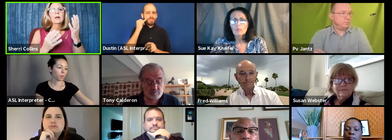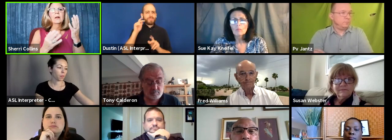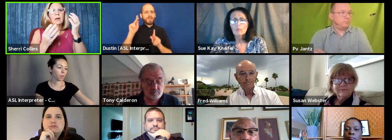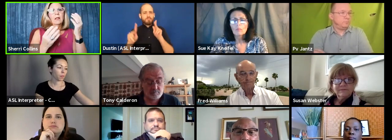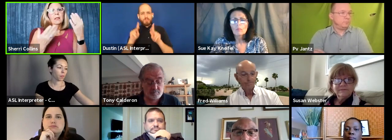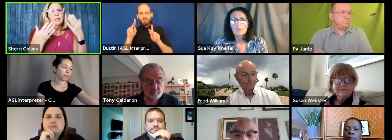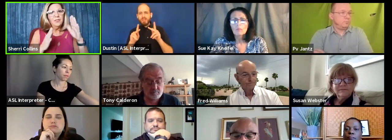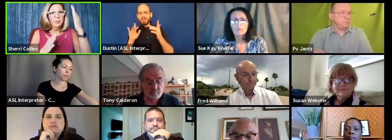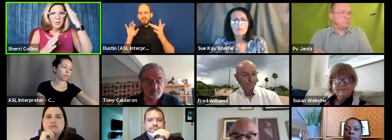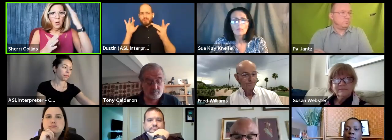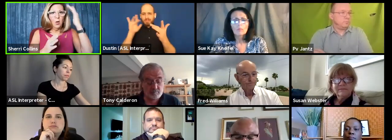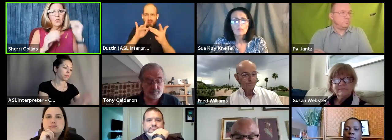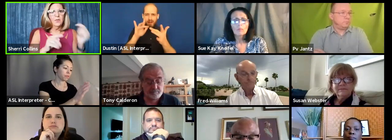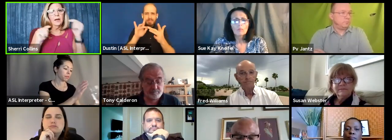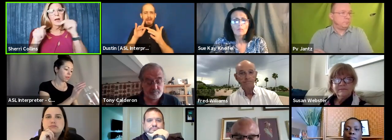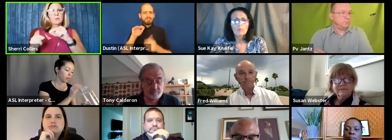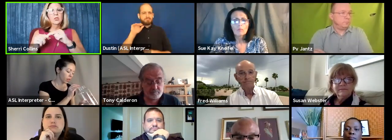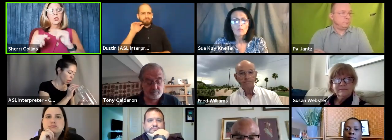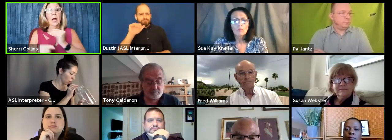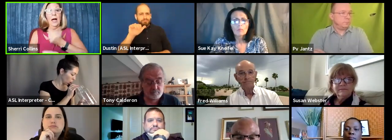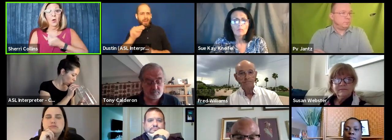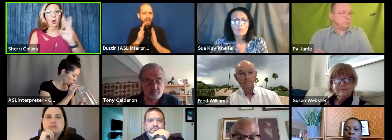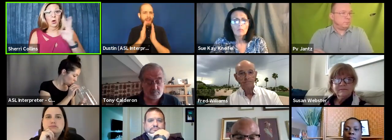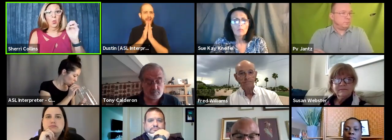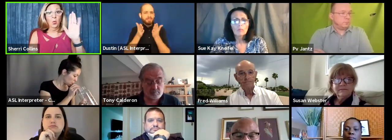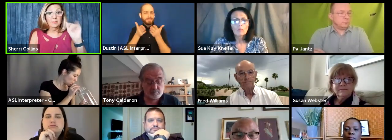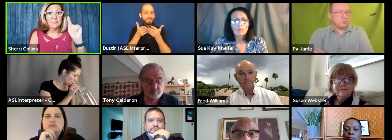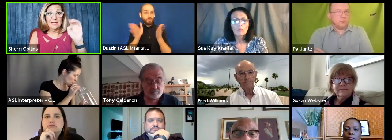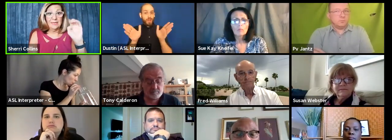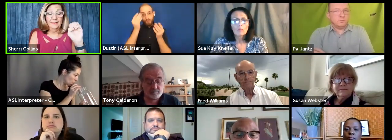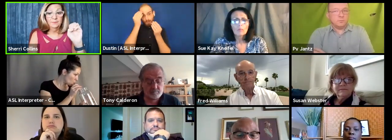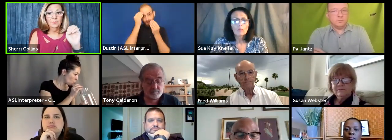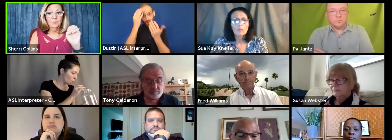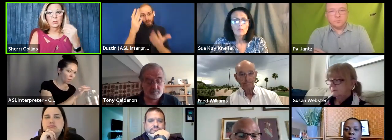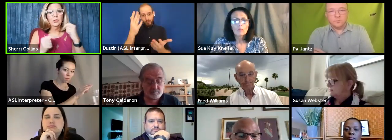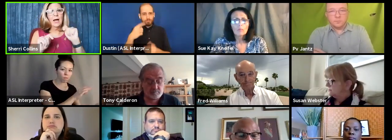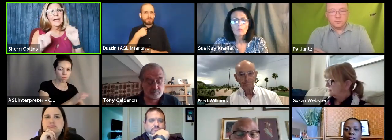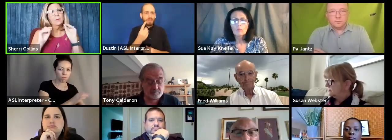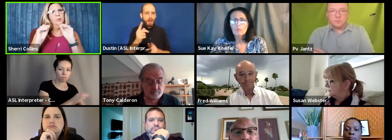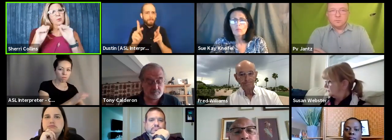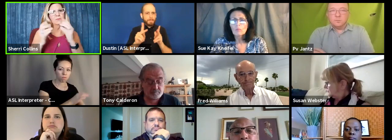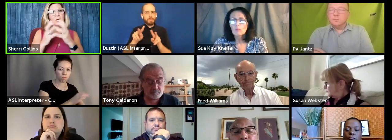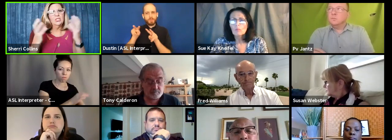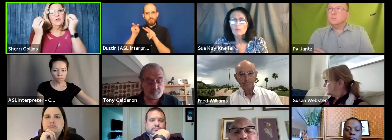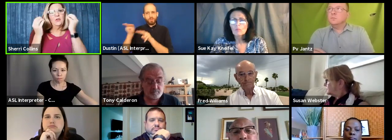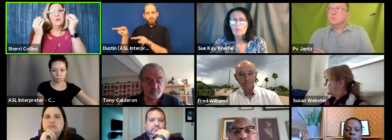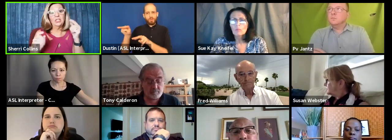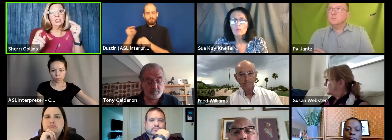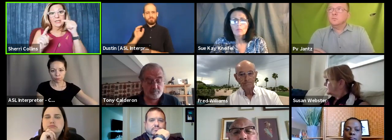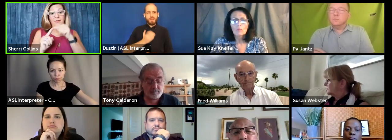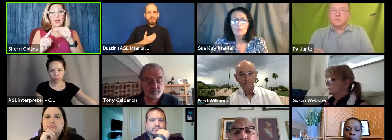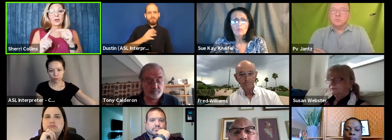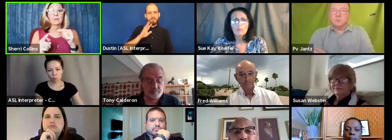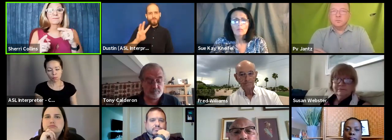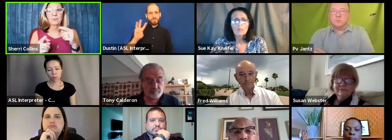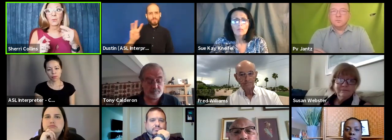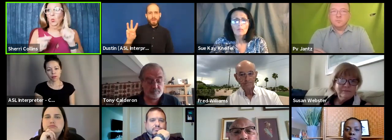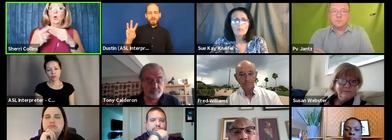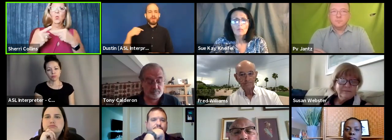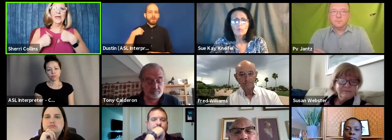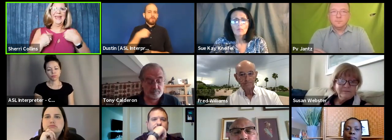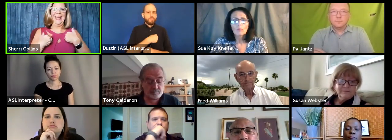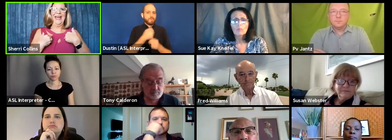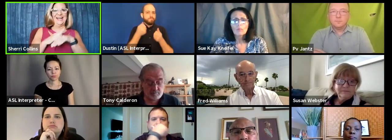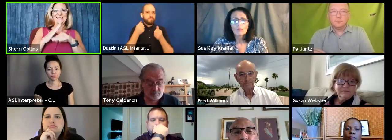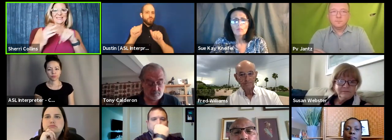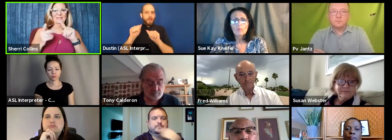information, let them know they can come to our website. We try to put as much information in there